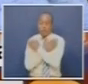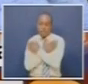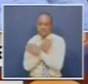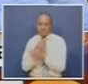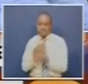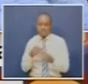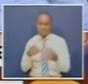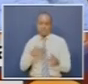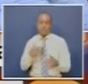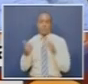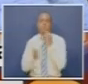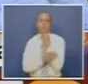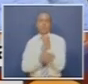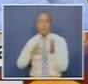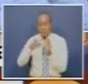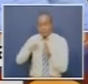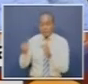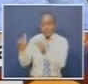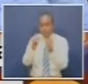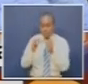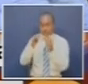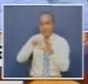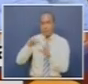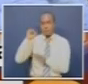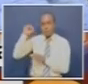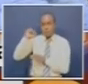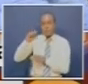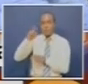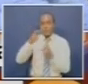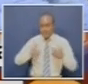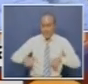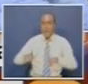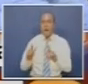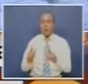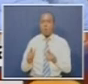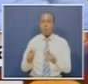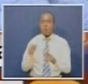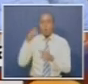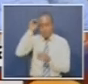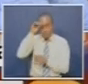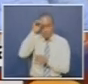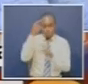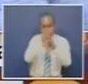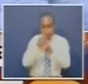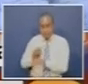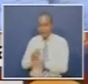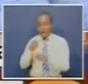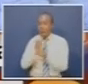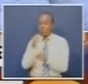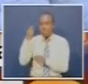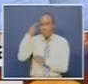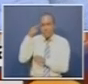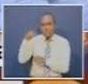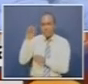need to be also fair in our politics. Right. We need to allow, you know, these opinions. And I don't think that